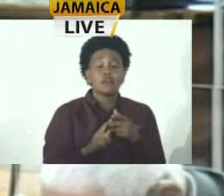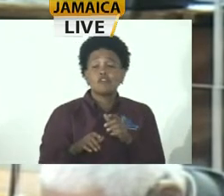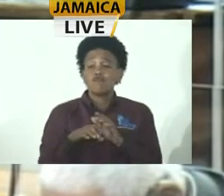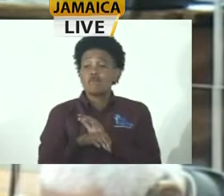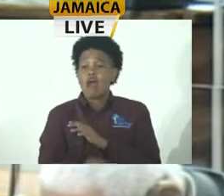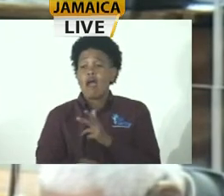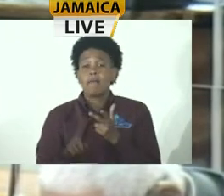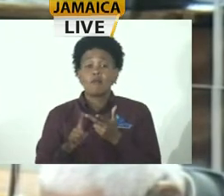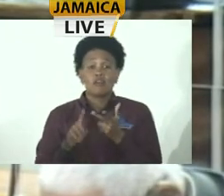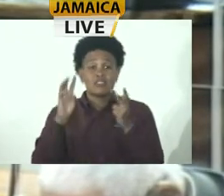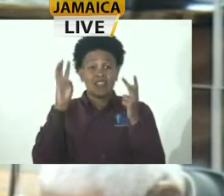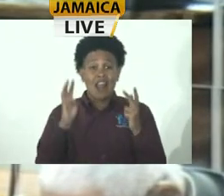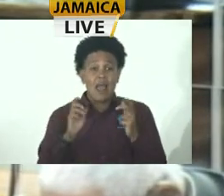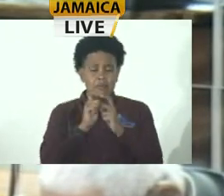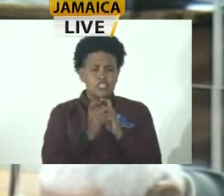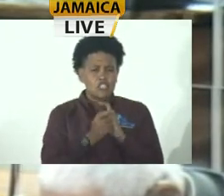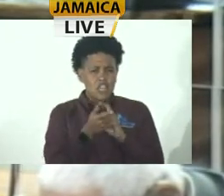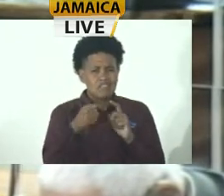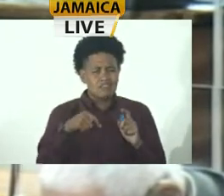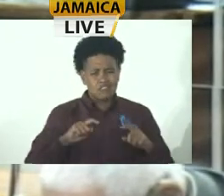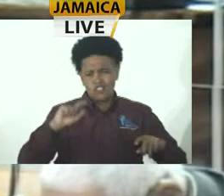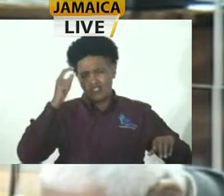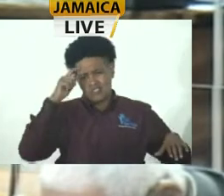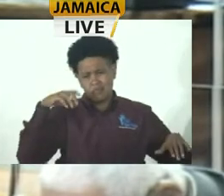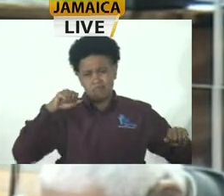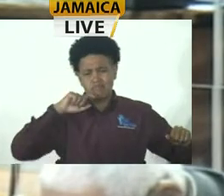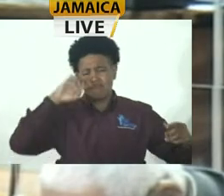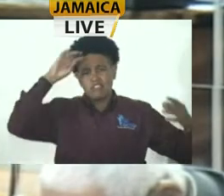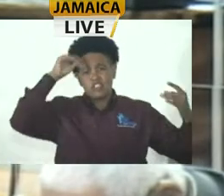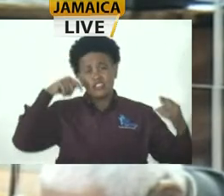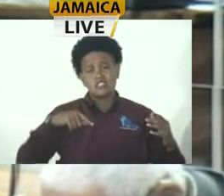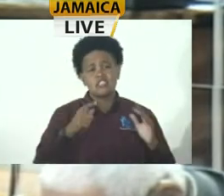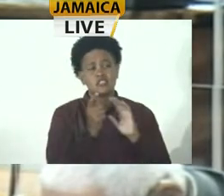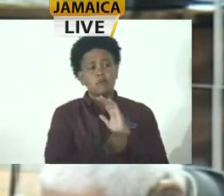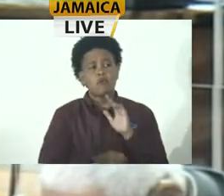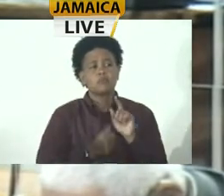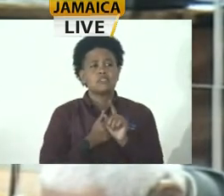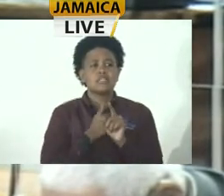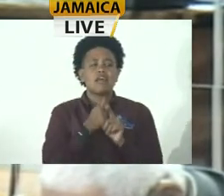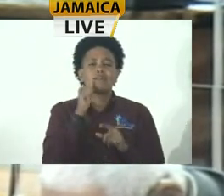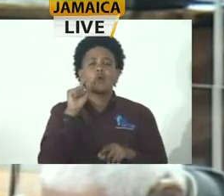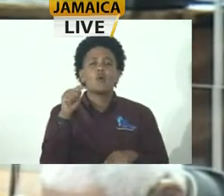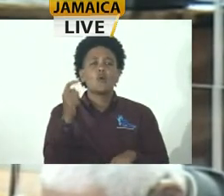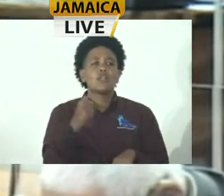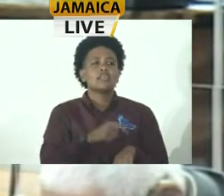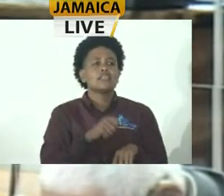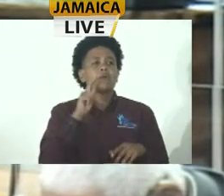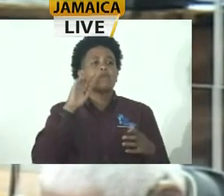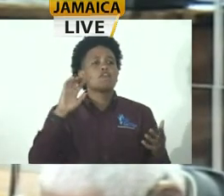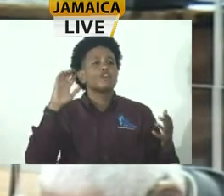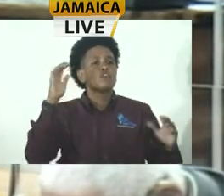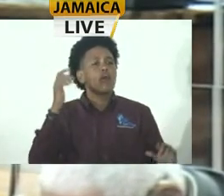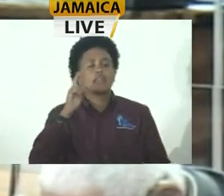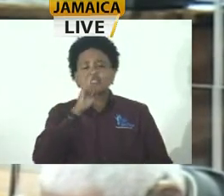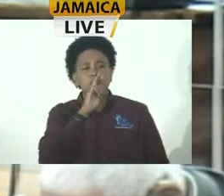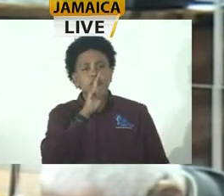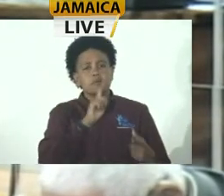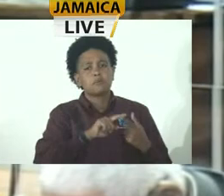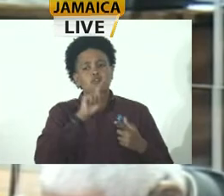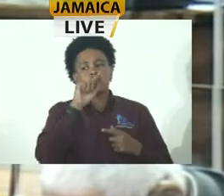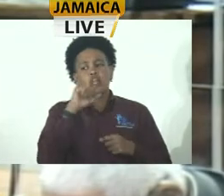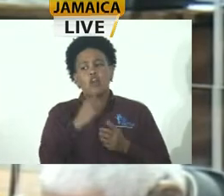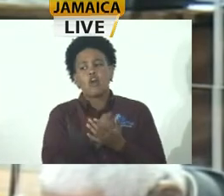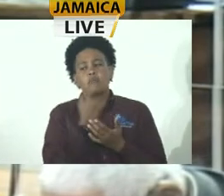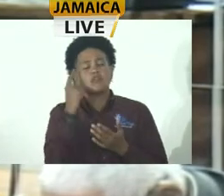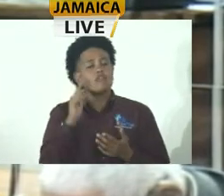climate change this government considers this moment not just a time of crisis but an opportunity for us